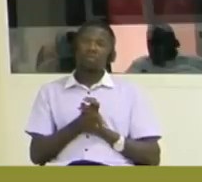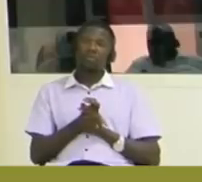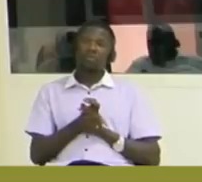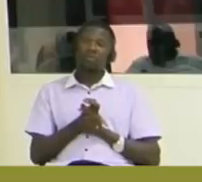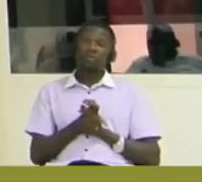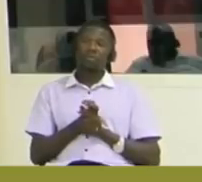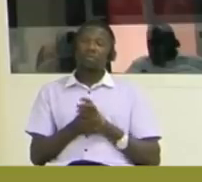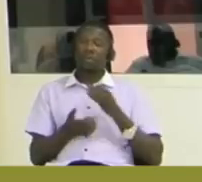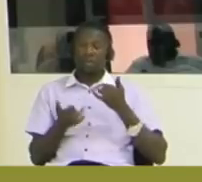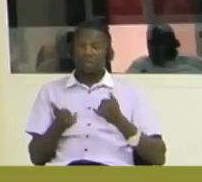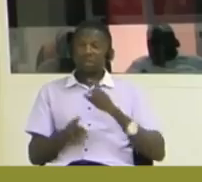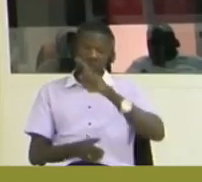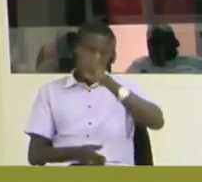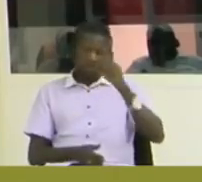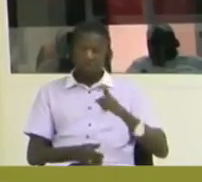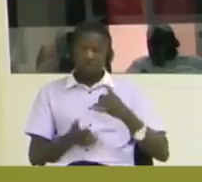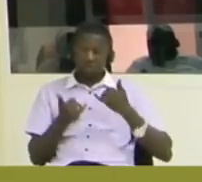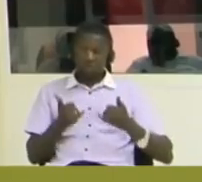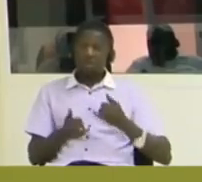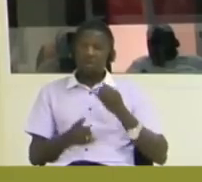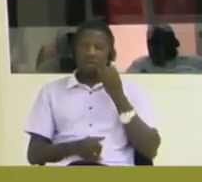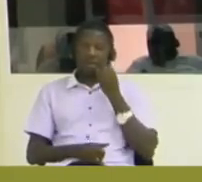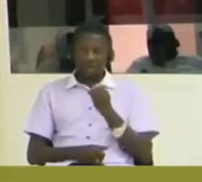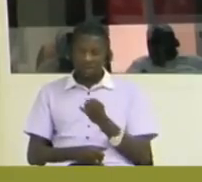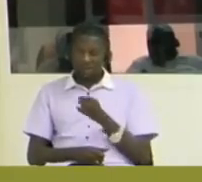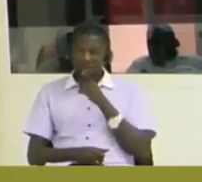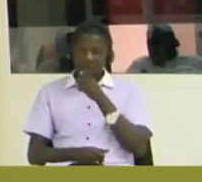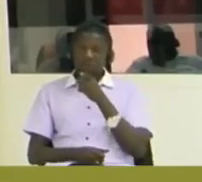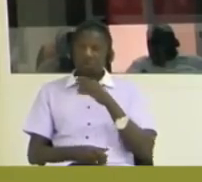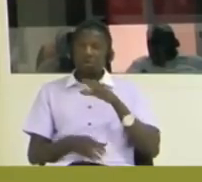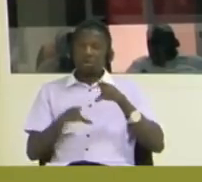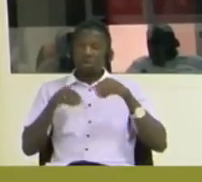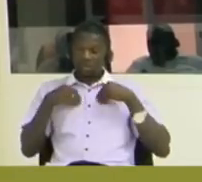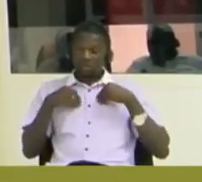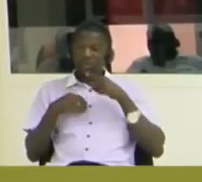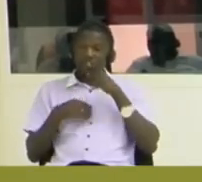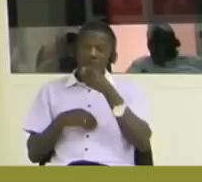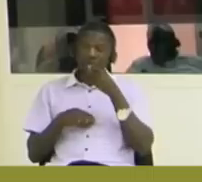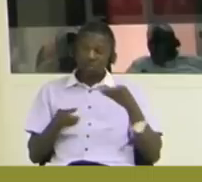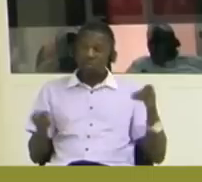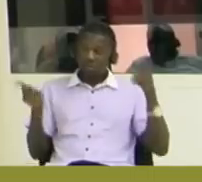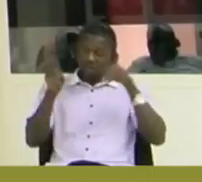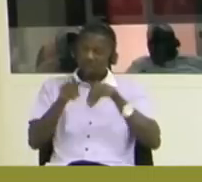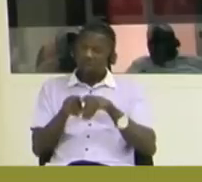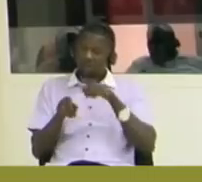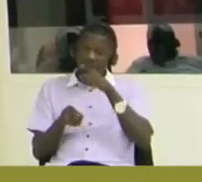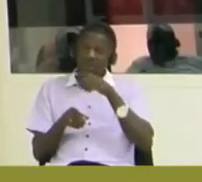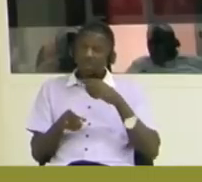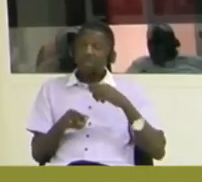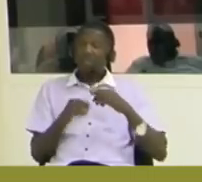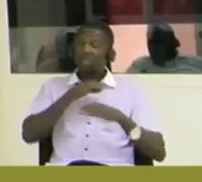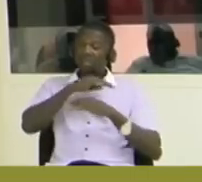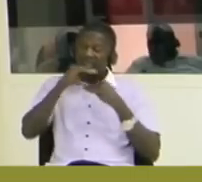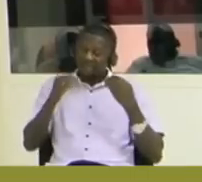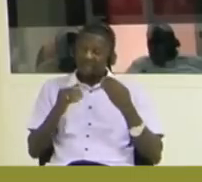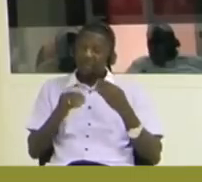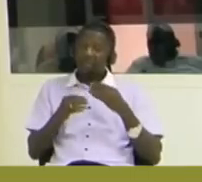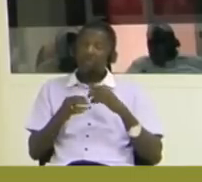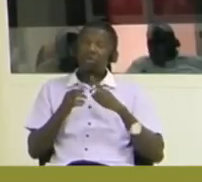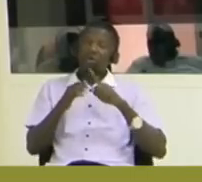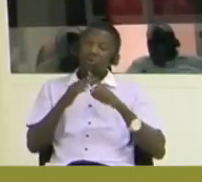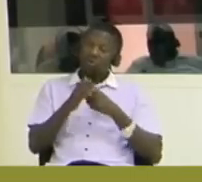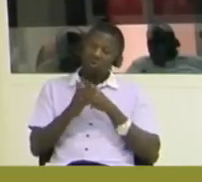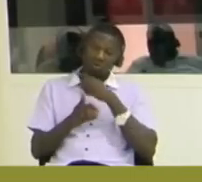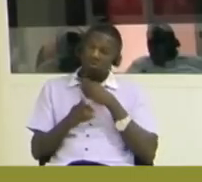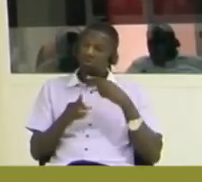The question now is, do you accept that you participated in that assassination, or do you